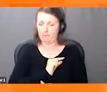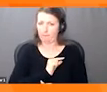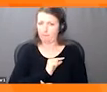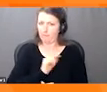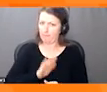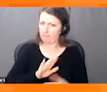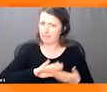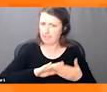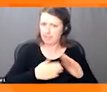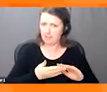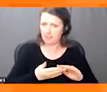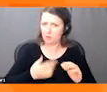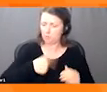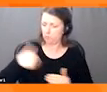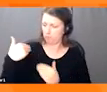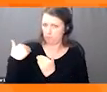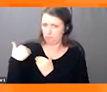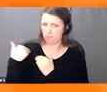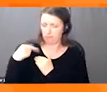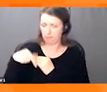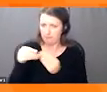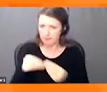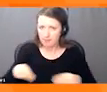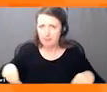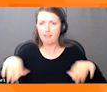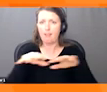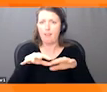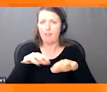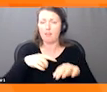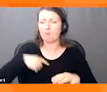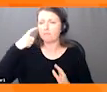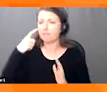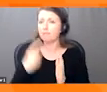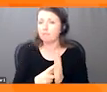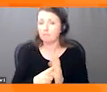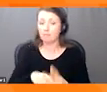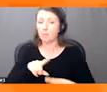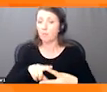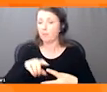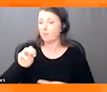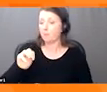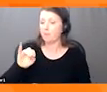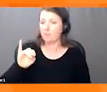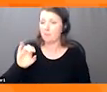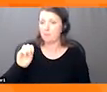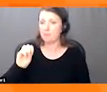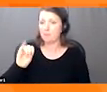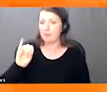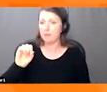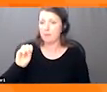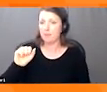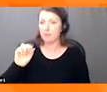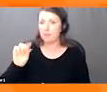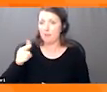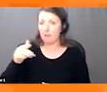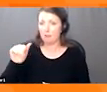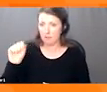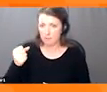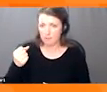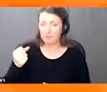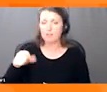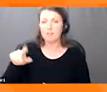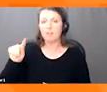which we live and work. And today, we acknowledge the Mississaugas of the Credit First Nation of the Anishinaabe